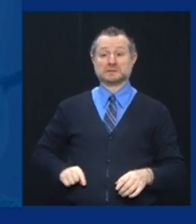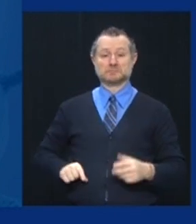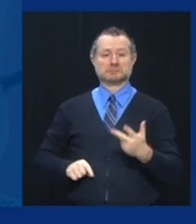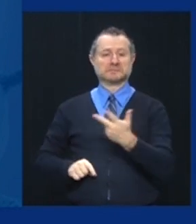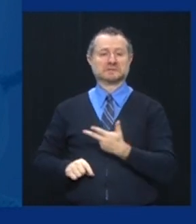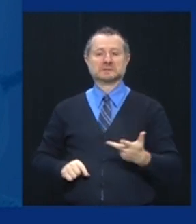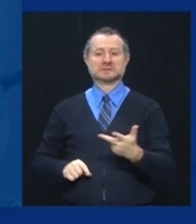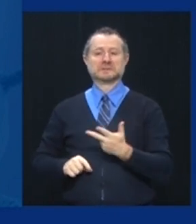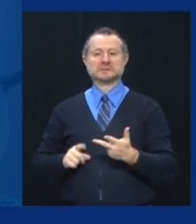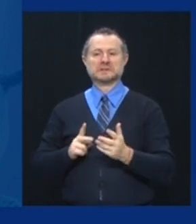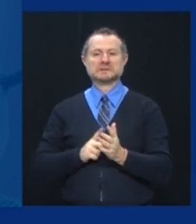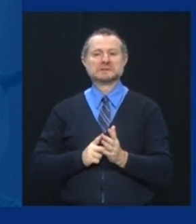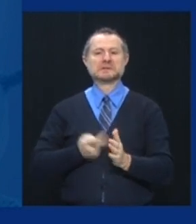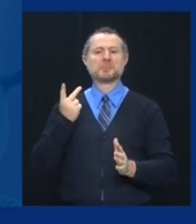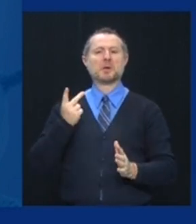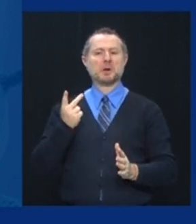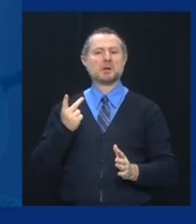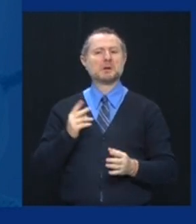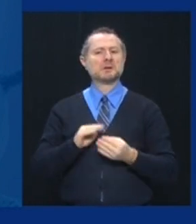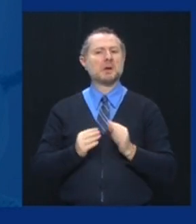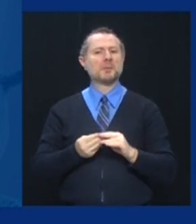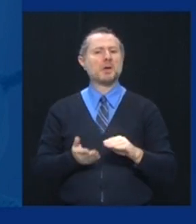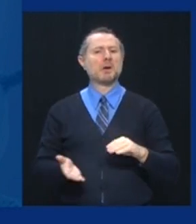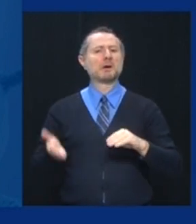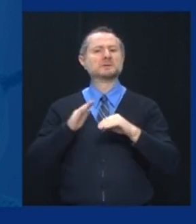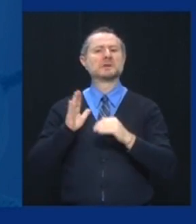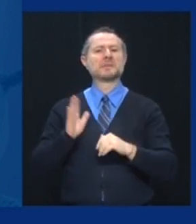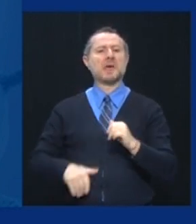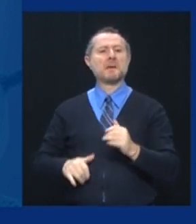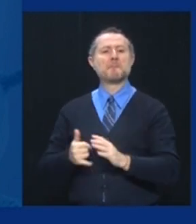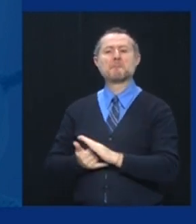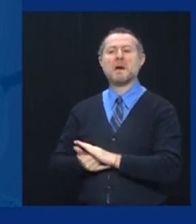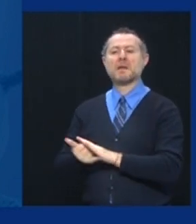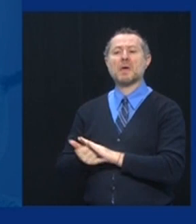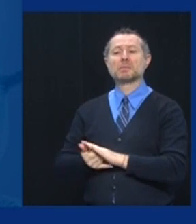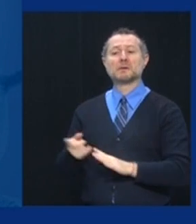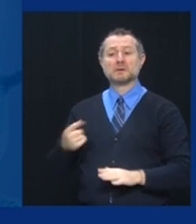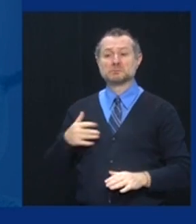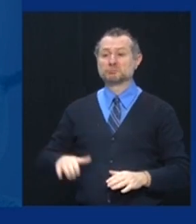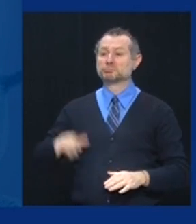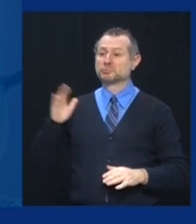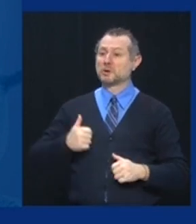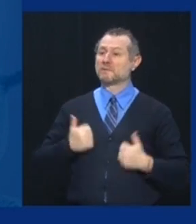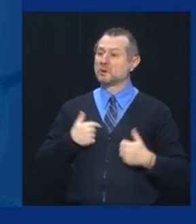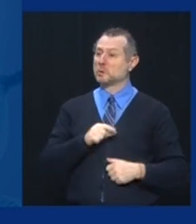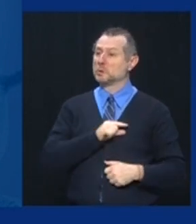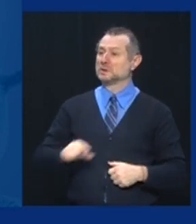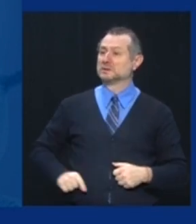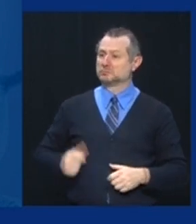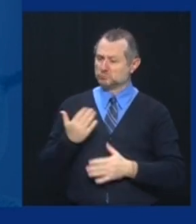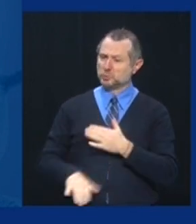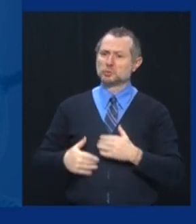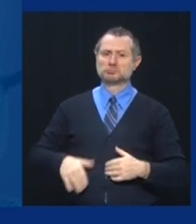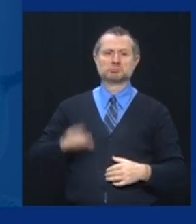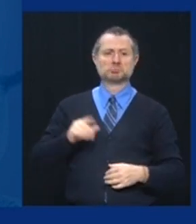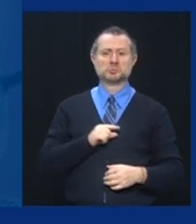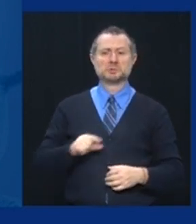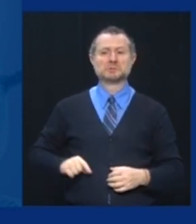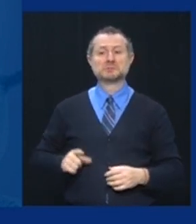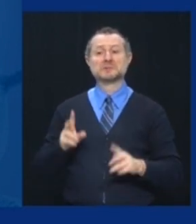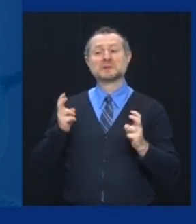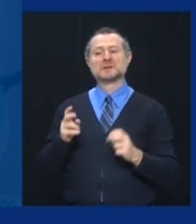Manhattan. You're double Manhattan. I'm from Queens. I was born in Queens. Queens is a residential